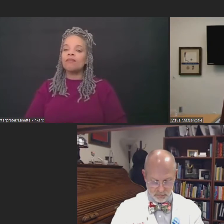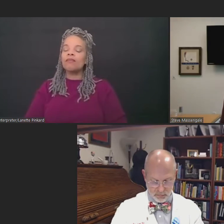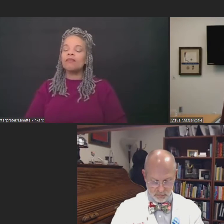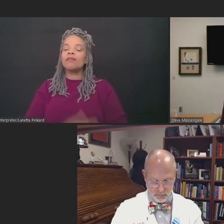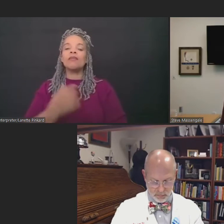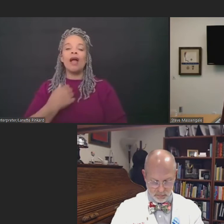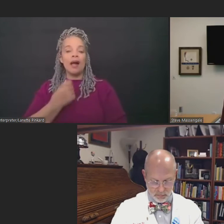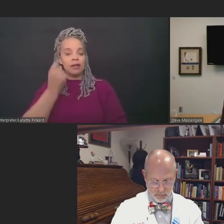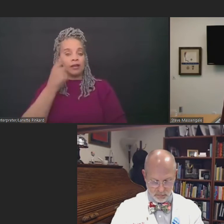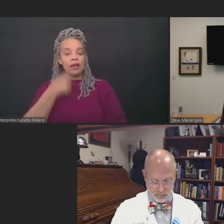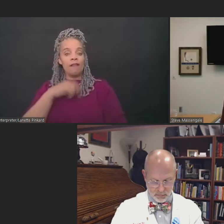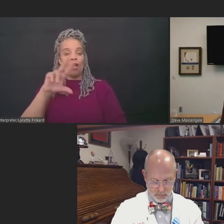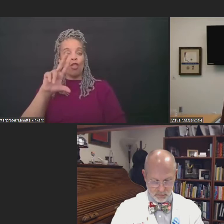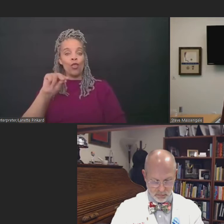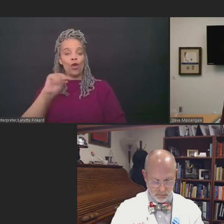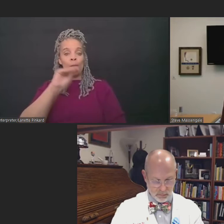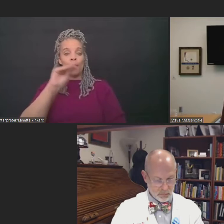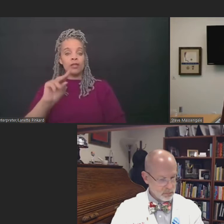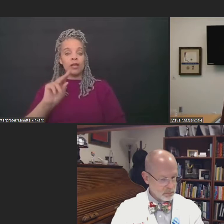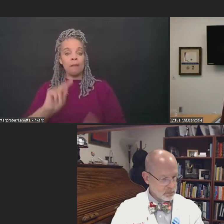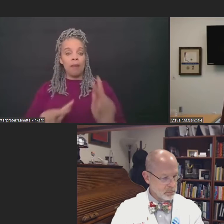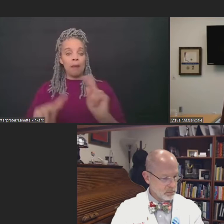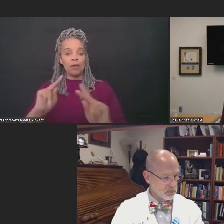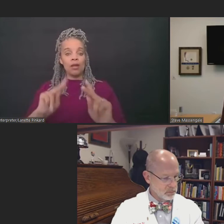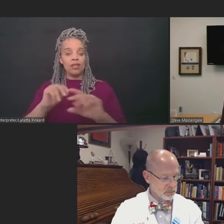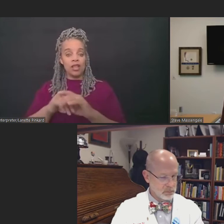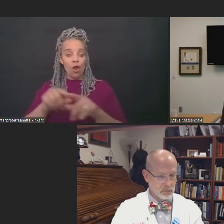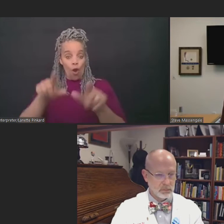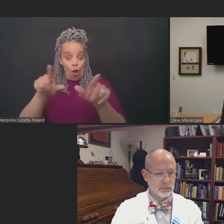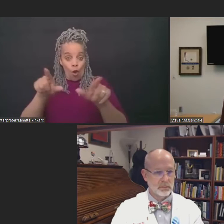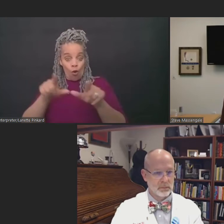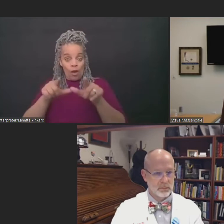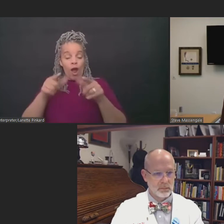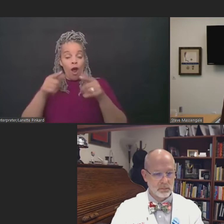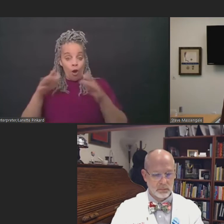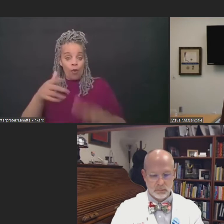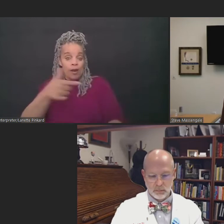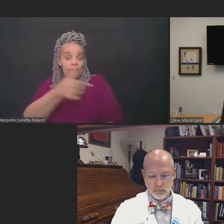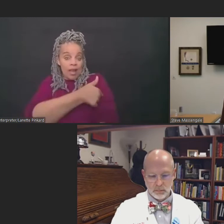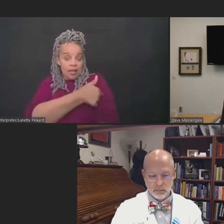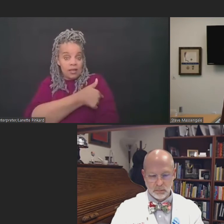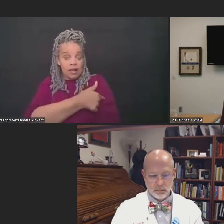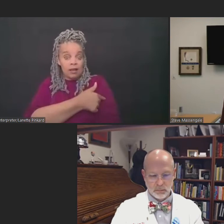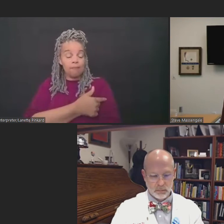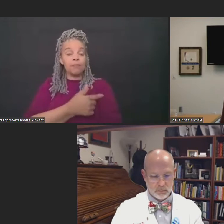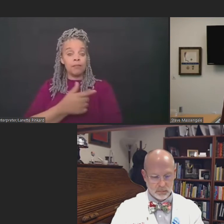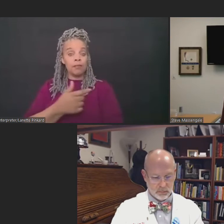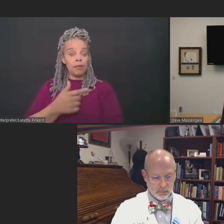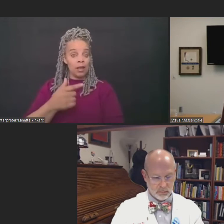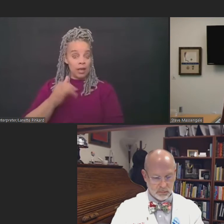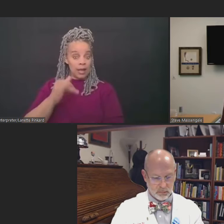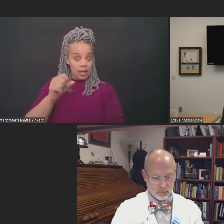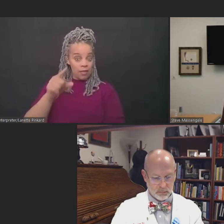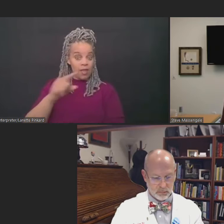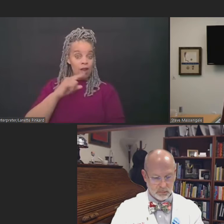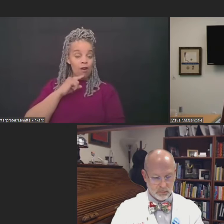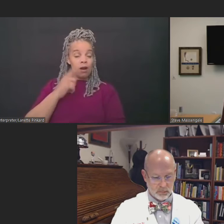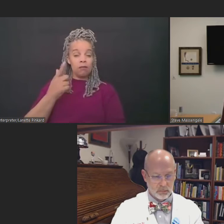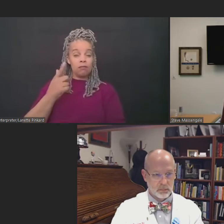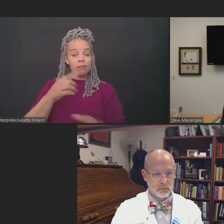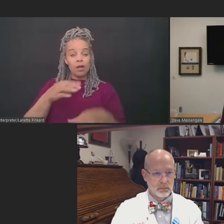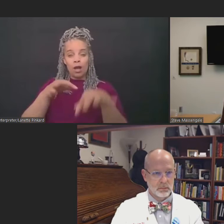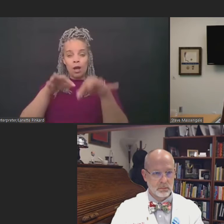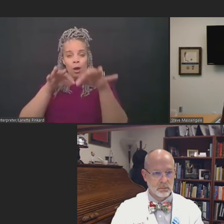that there's 30% population here locally vaccinated. Are we, or is there a breakdown ethnically